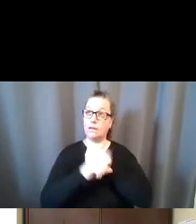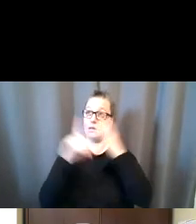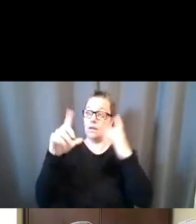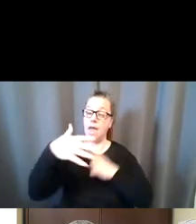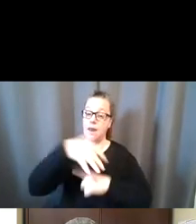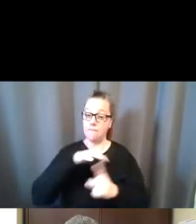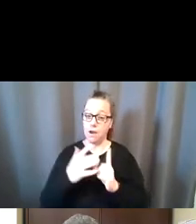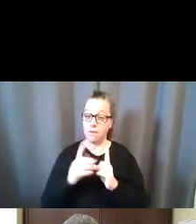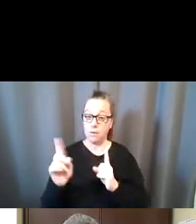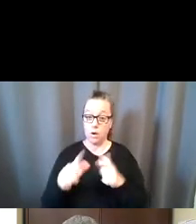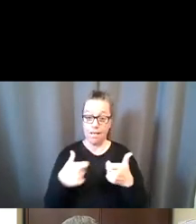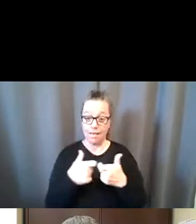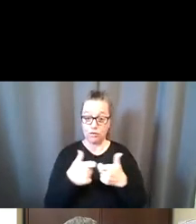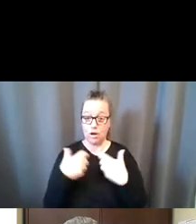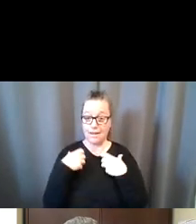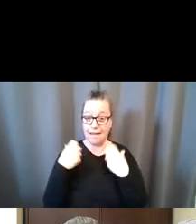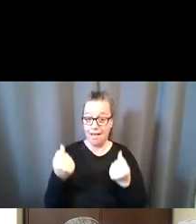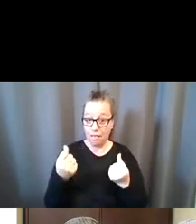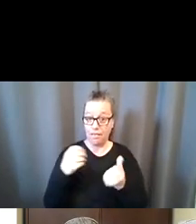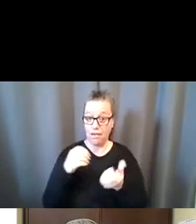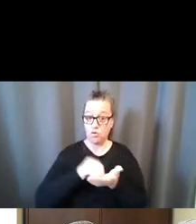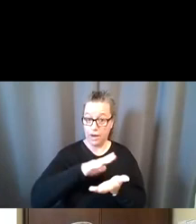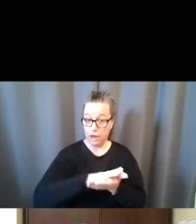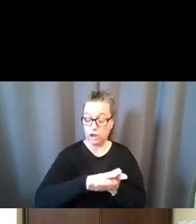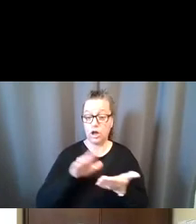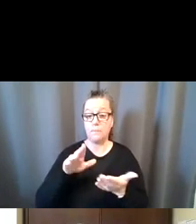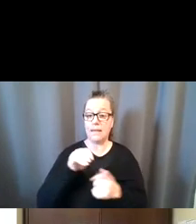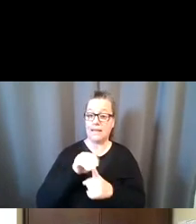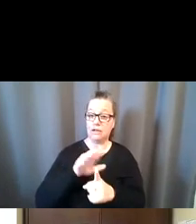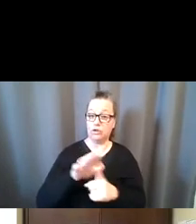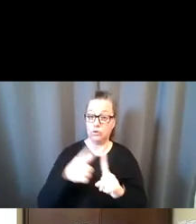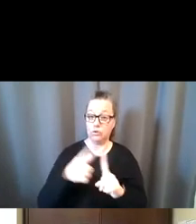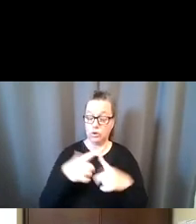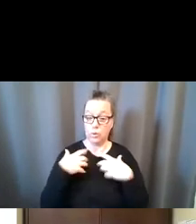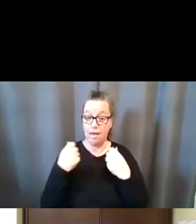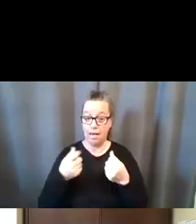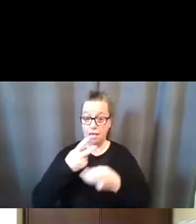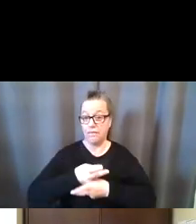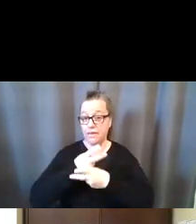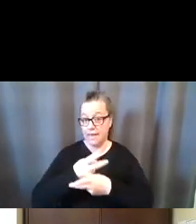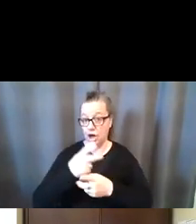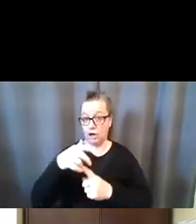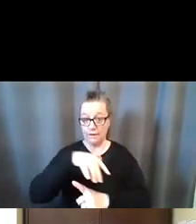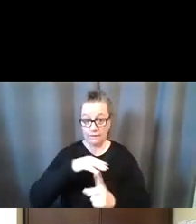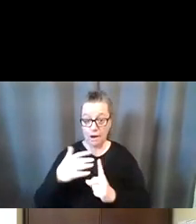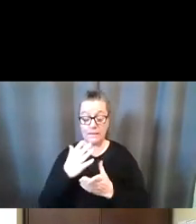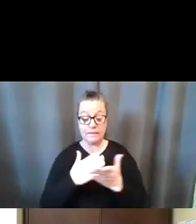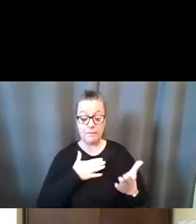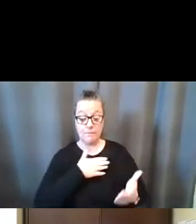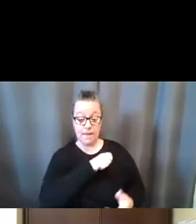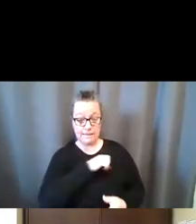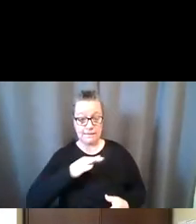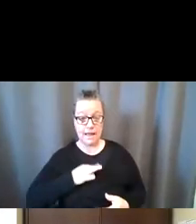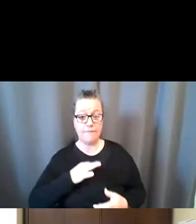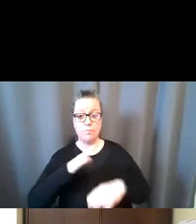where electronic health records are being introduced into a healthcare environment. I might have some of my staff who have been